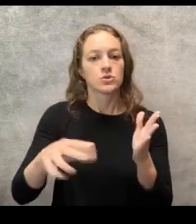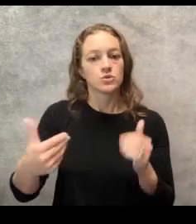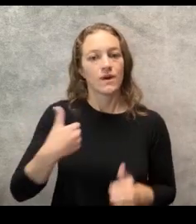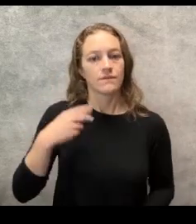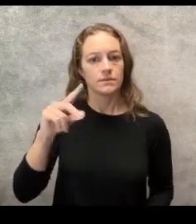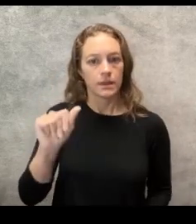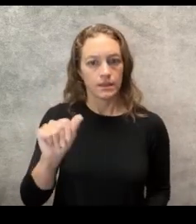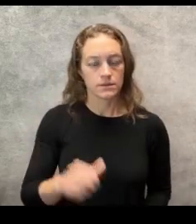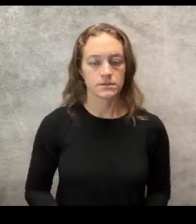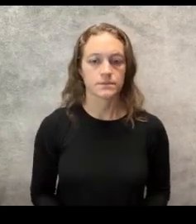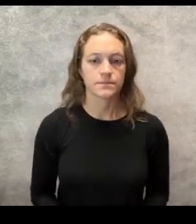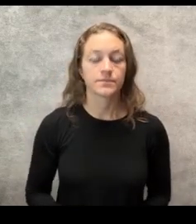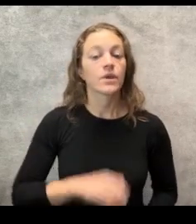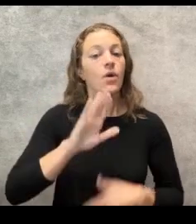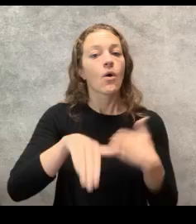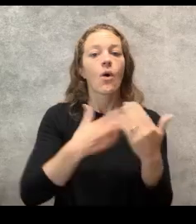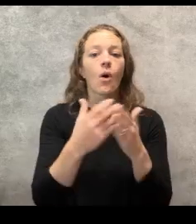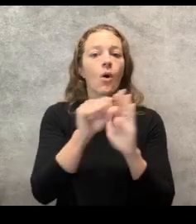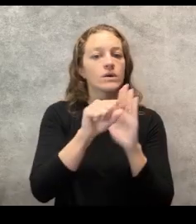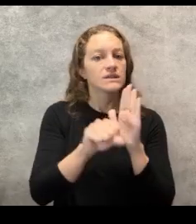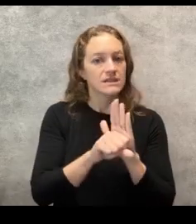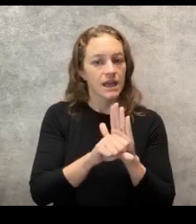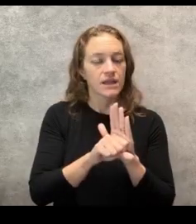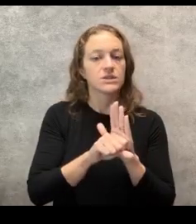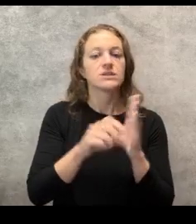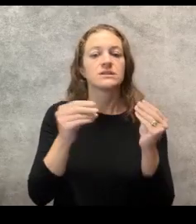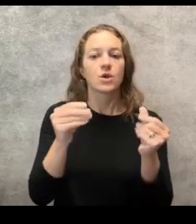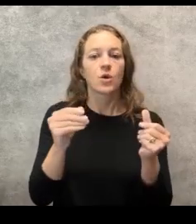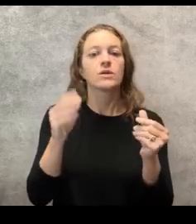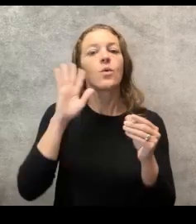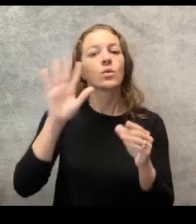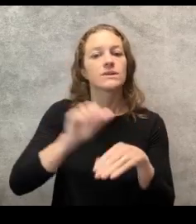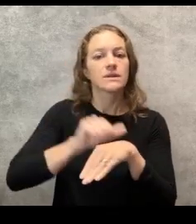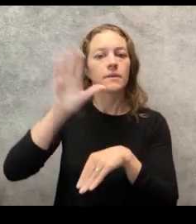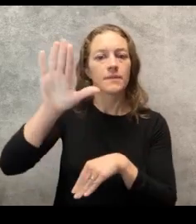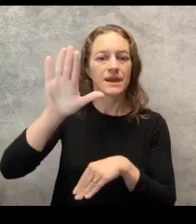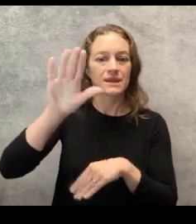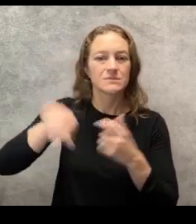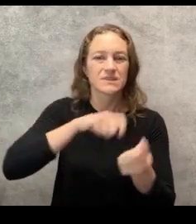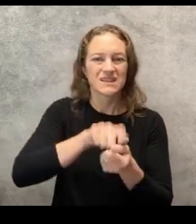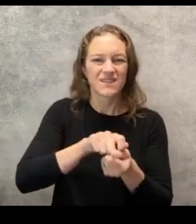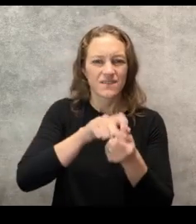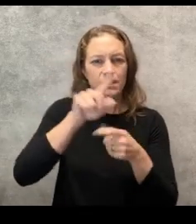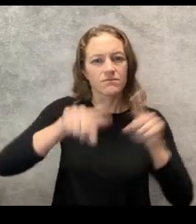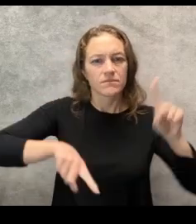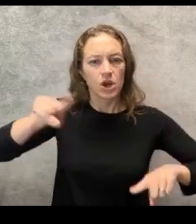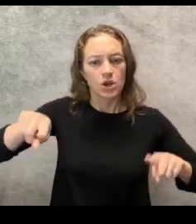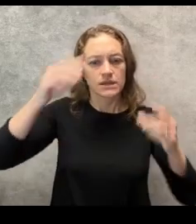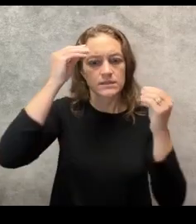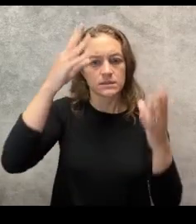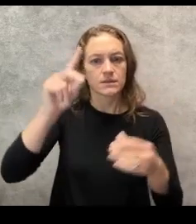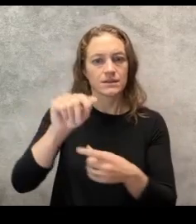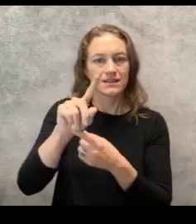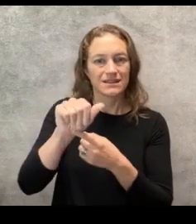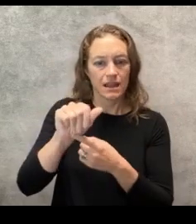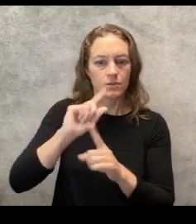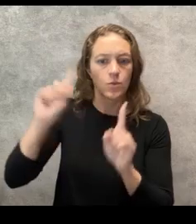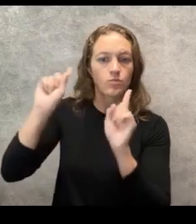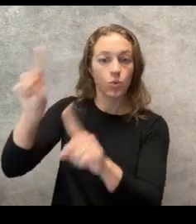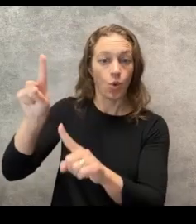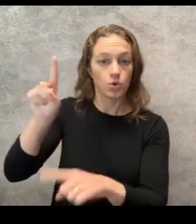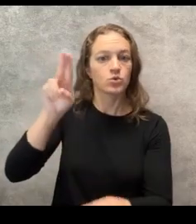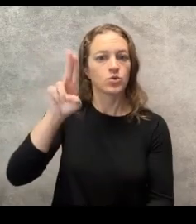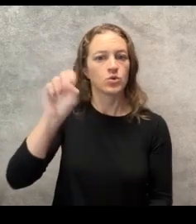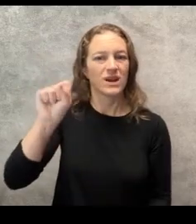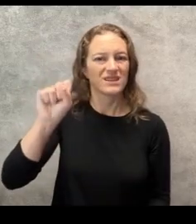All states and territories submit various data and reports to the U.S. Department of Education. Each state reports